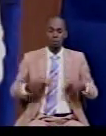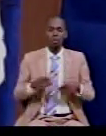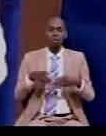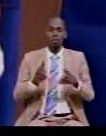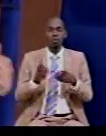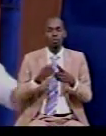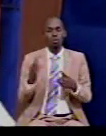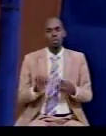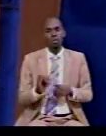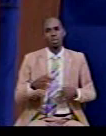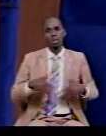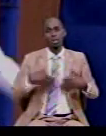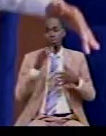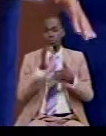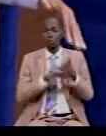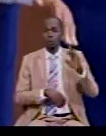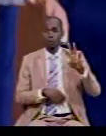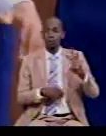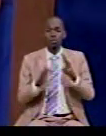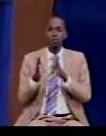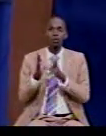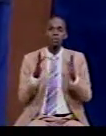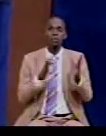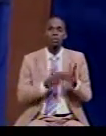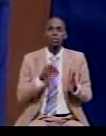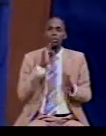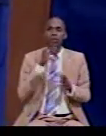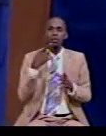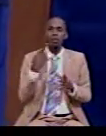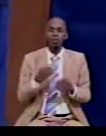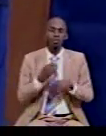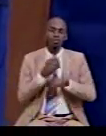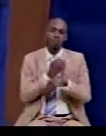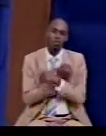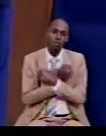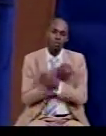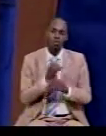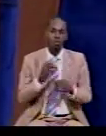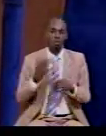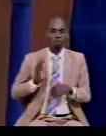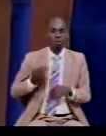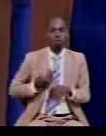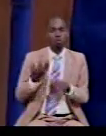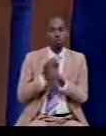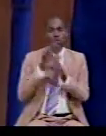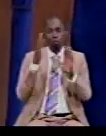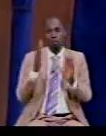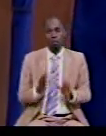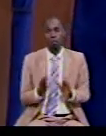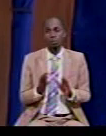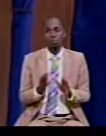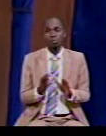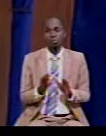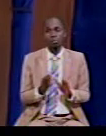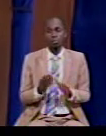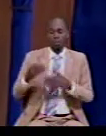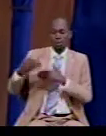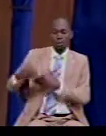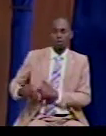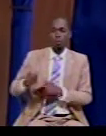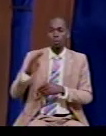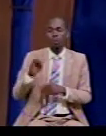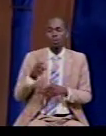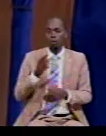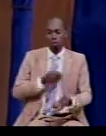soul winner, seated by the well of Jacob in Samaria. And in John chapter 5, by the pool of Bethesda, we see the great